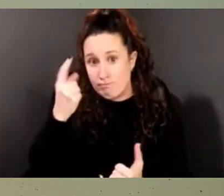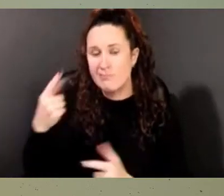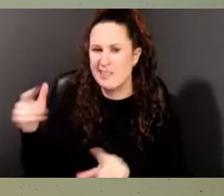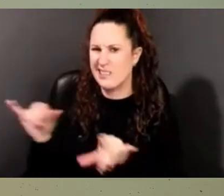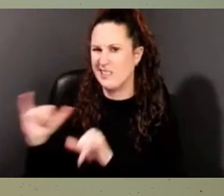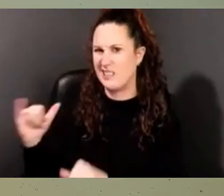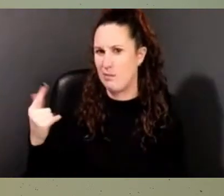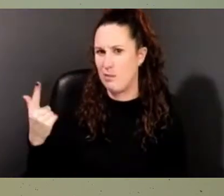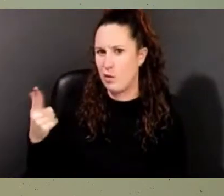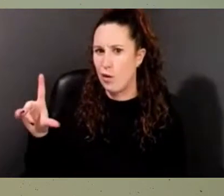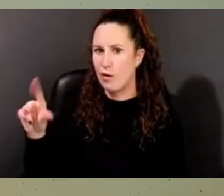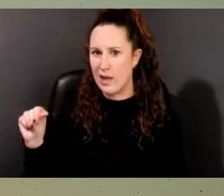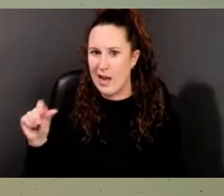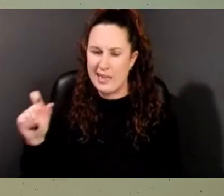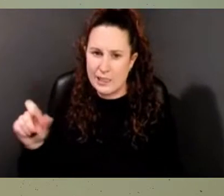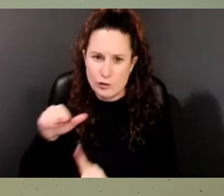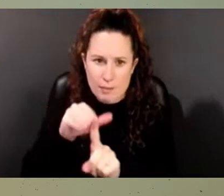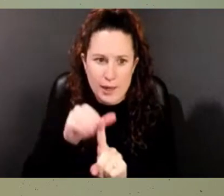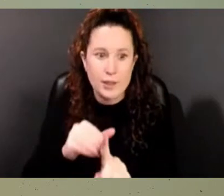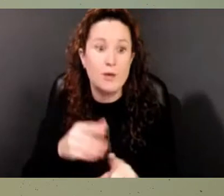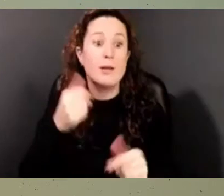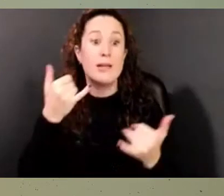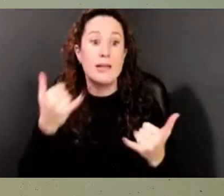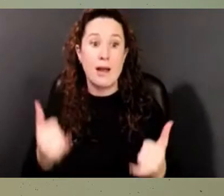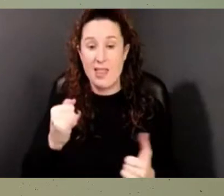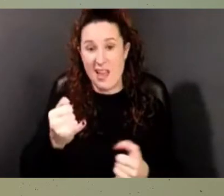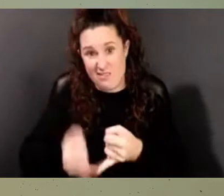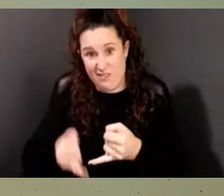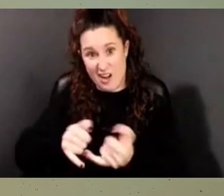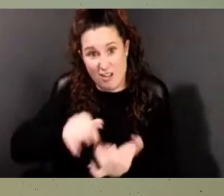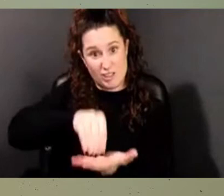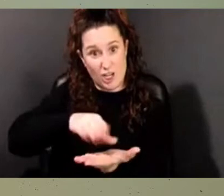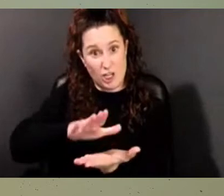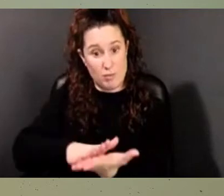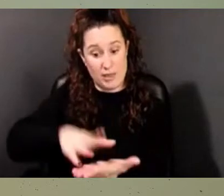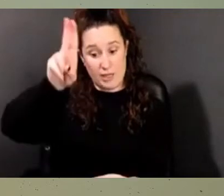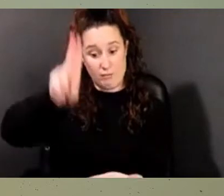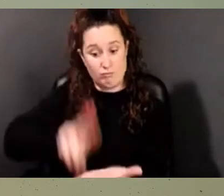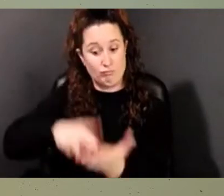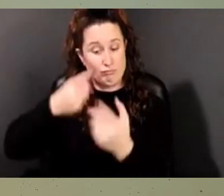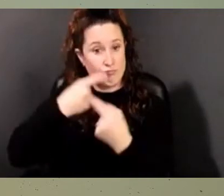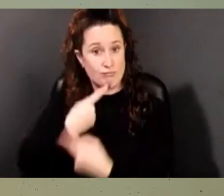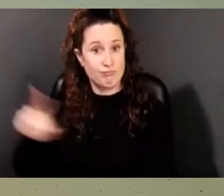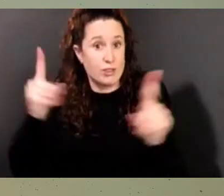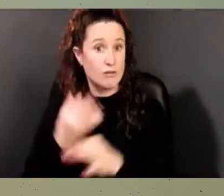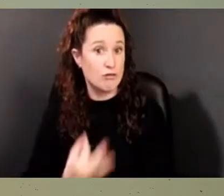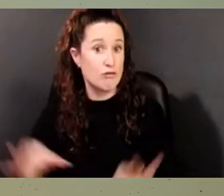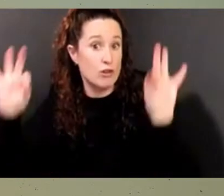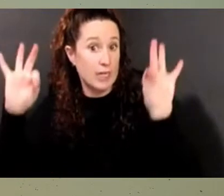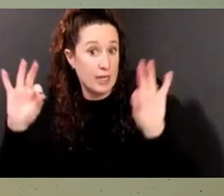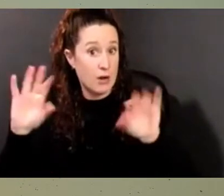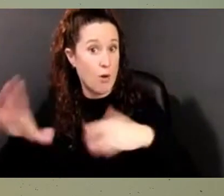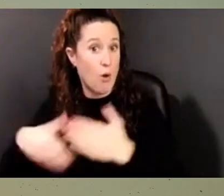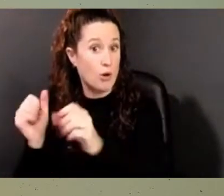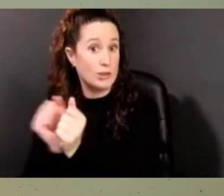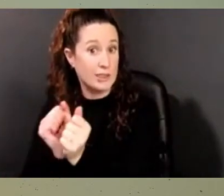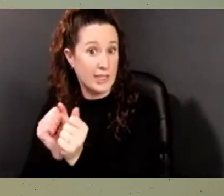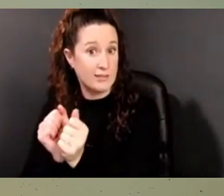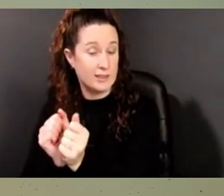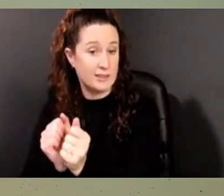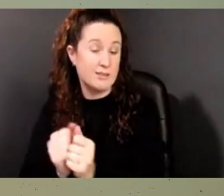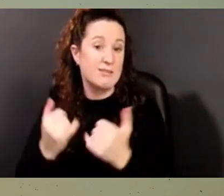that the final manumission John Dickinson put into effect did not end slavery at the Dickinson plantation or land